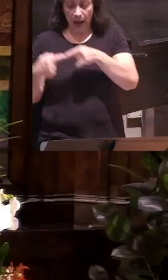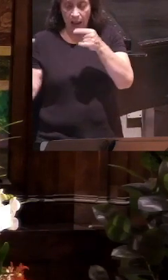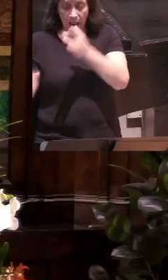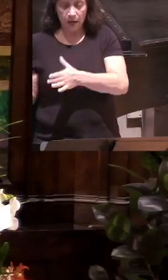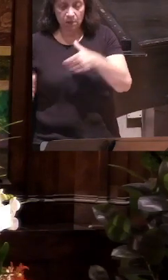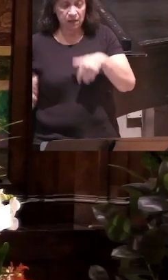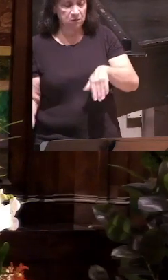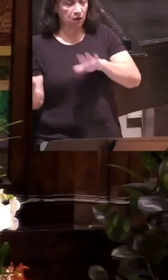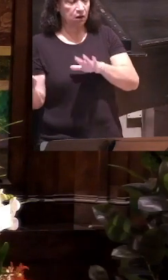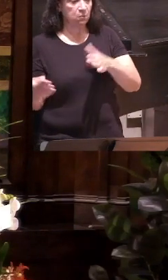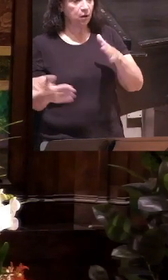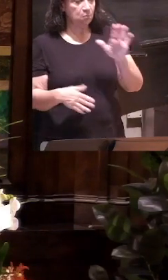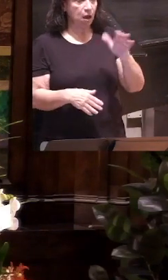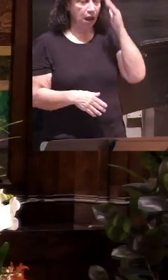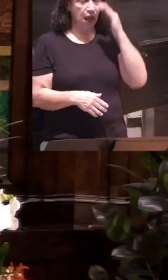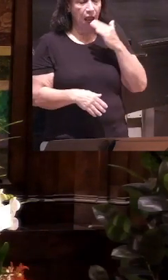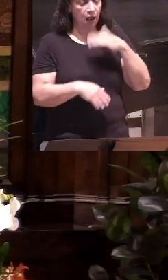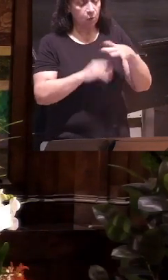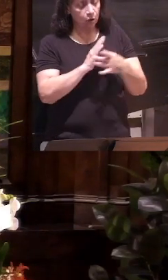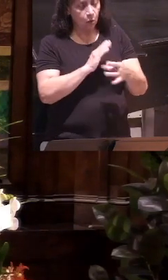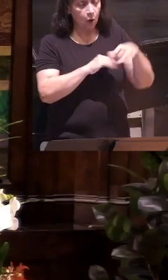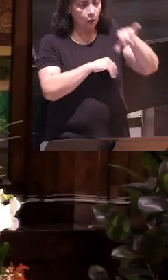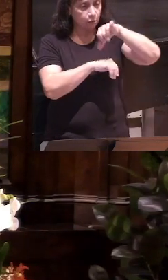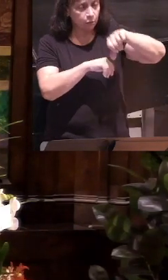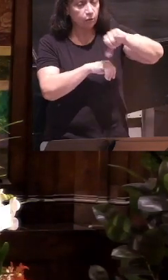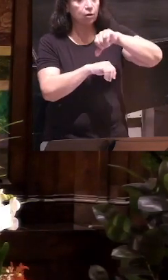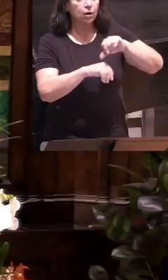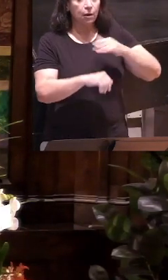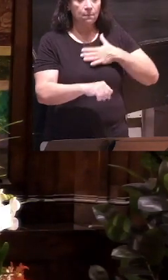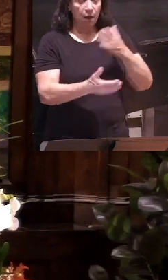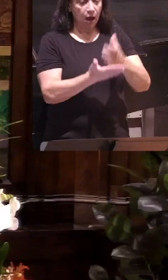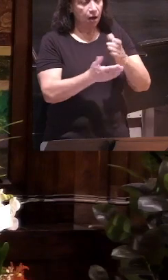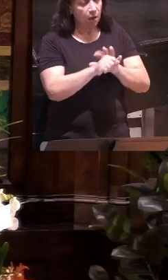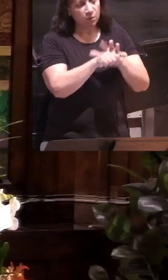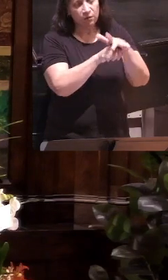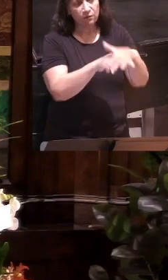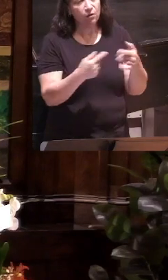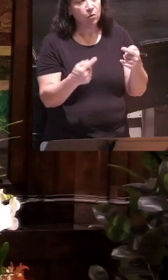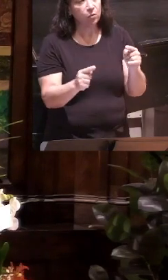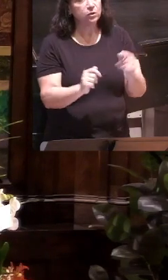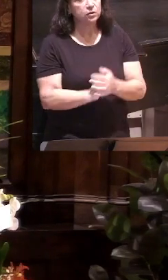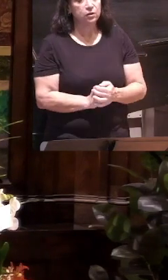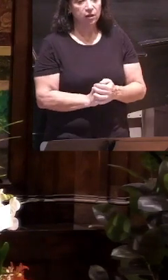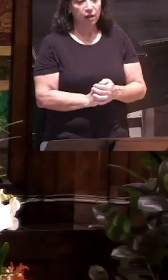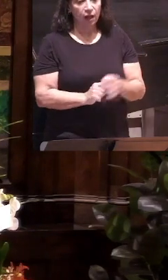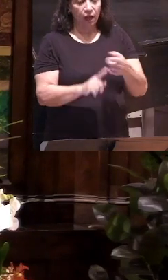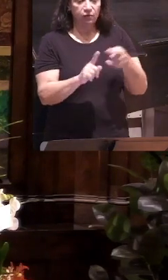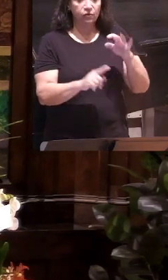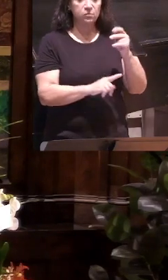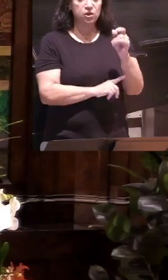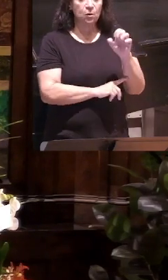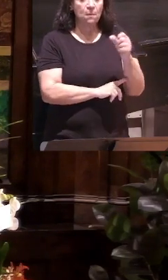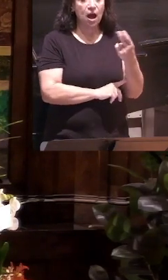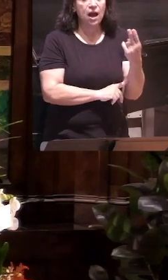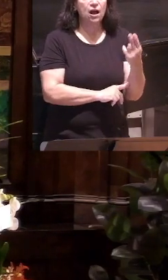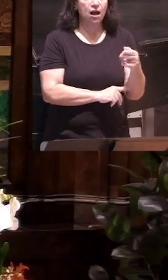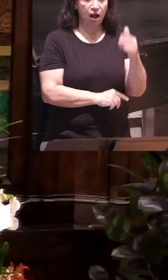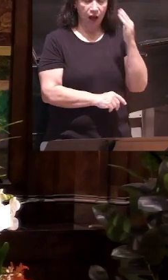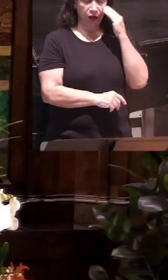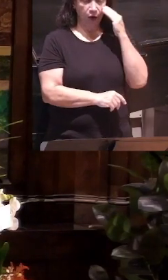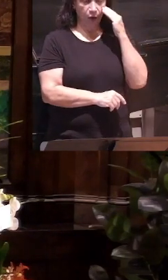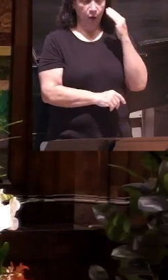Thou anointest my head with oil. My cup overflows. And from Jeremiah, for